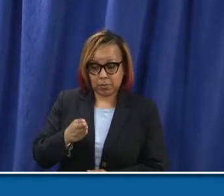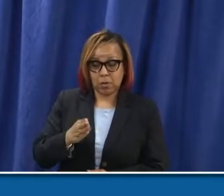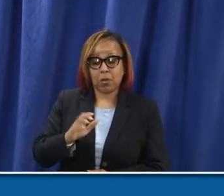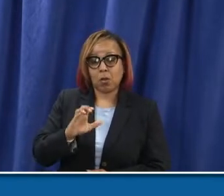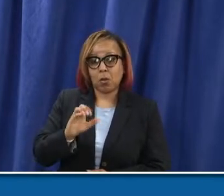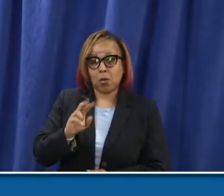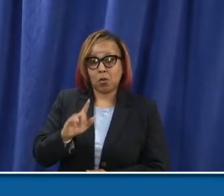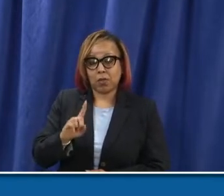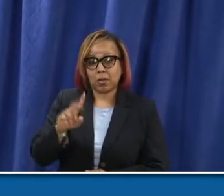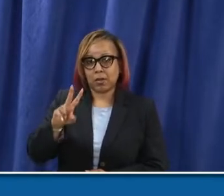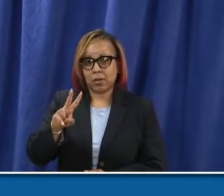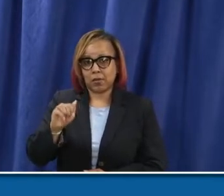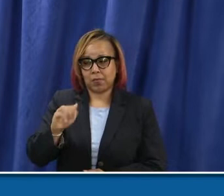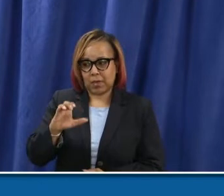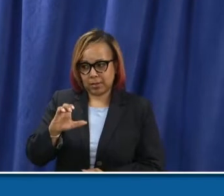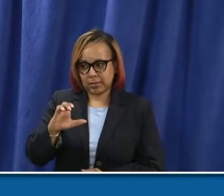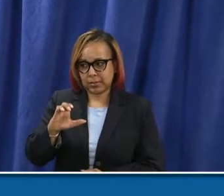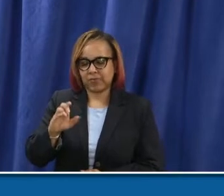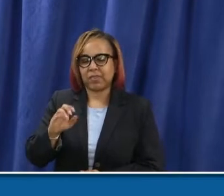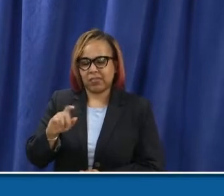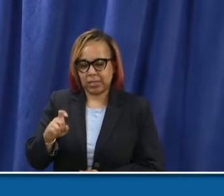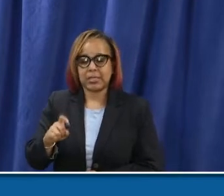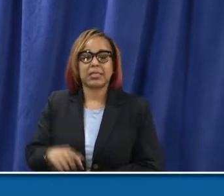chicago.gov/COVIDVax. And if you've gotten used to the